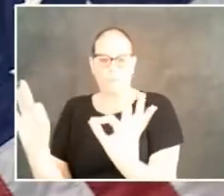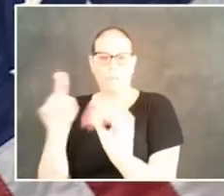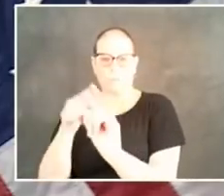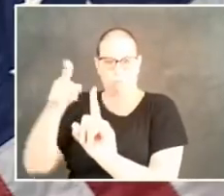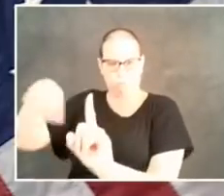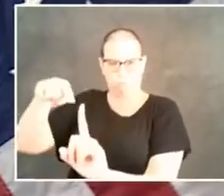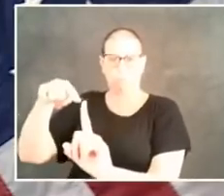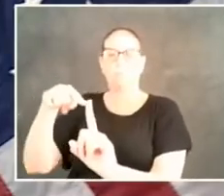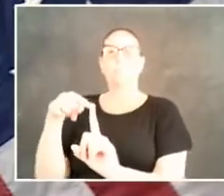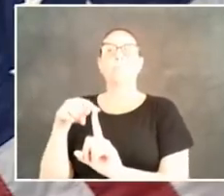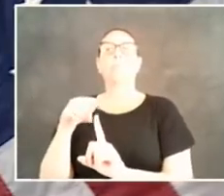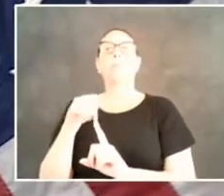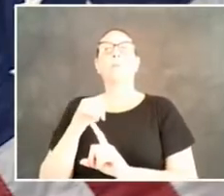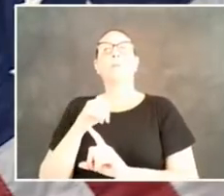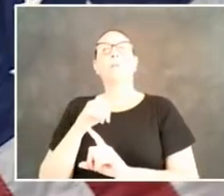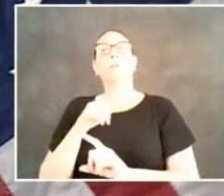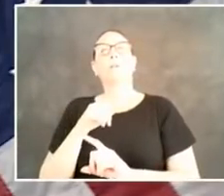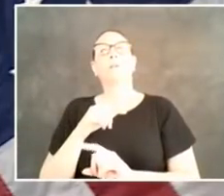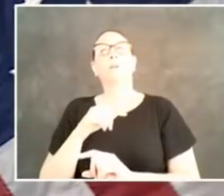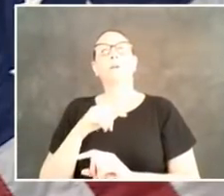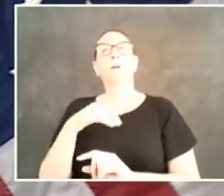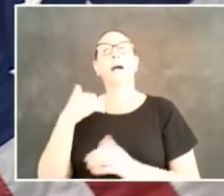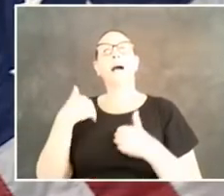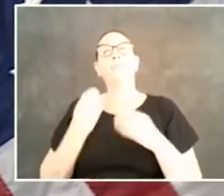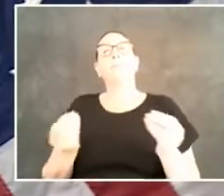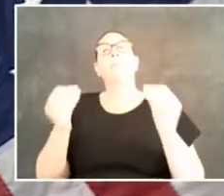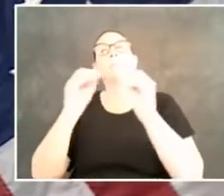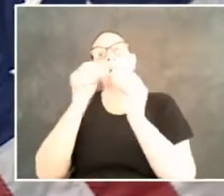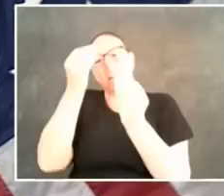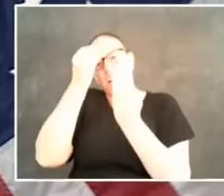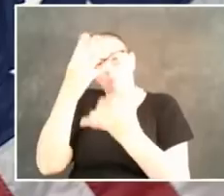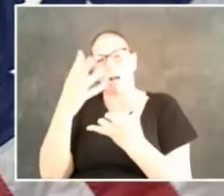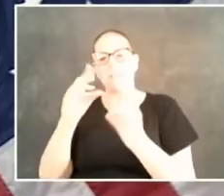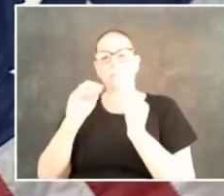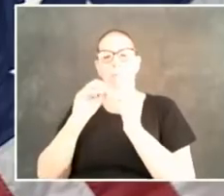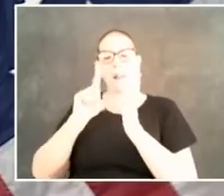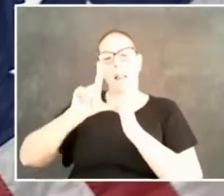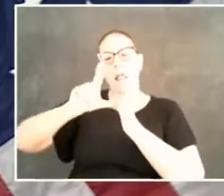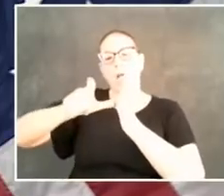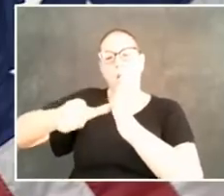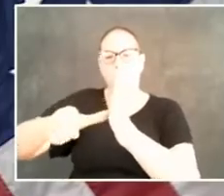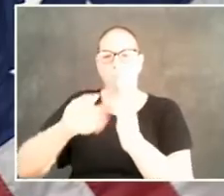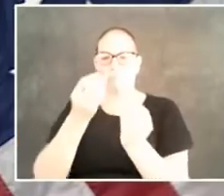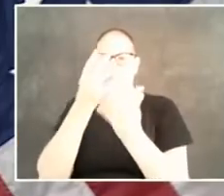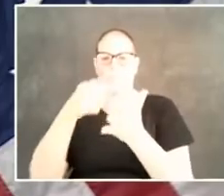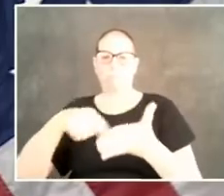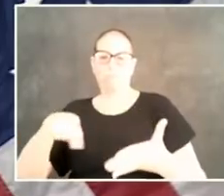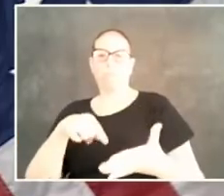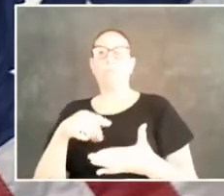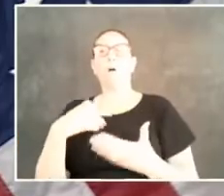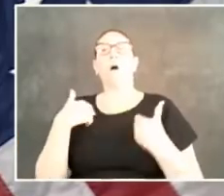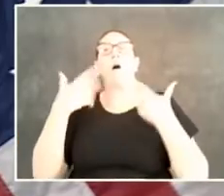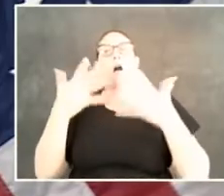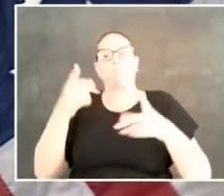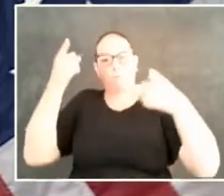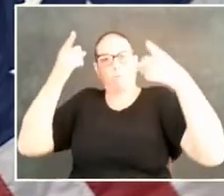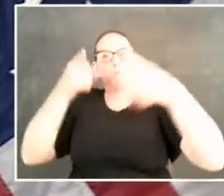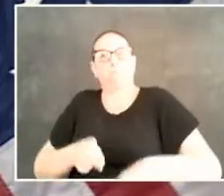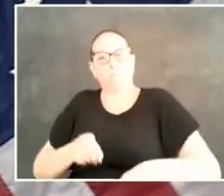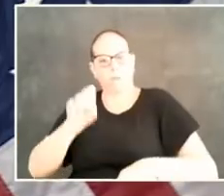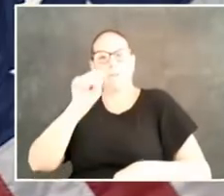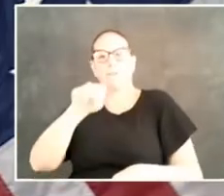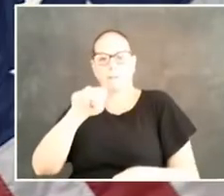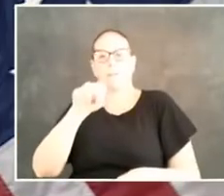government. Details will be announced shortly, but that's been agreed to. So that will be literally any and all healthcare